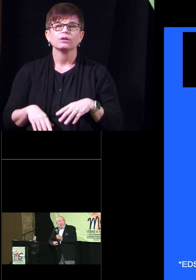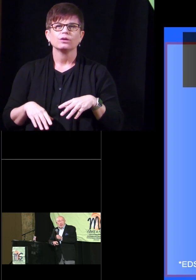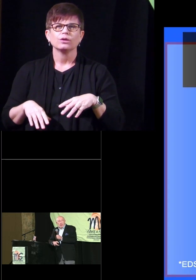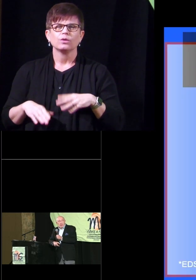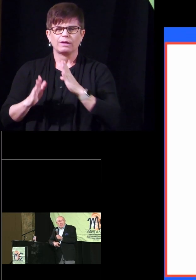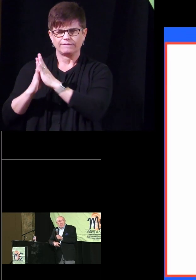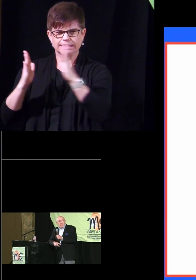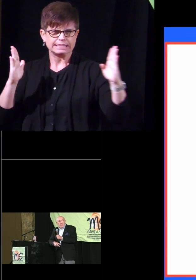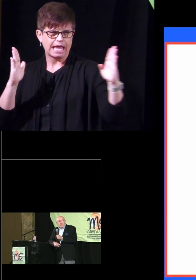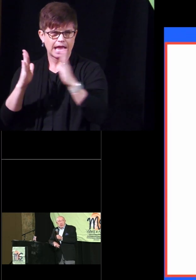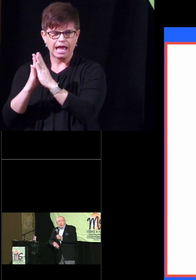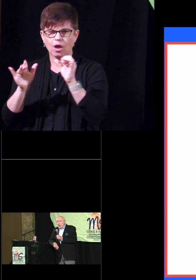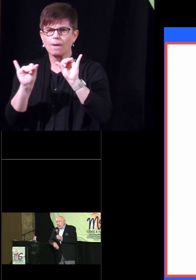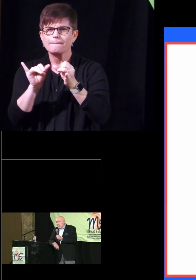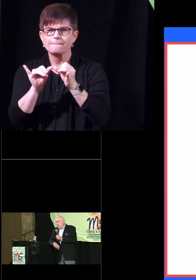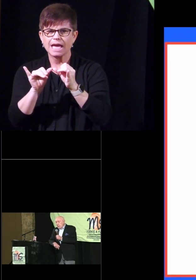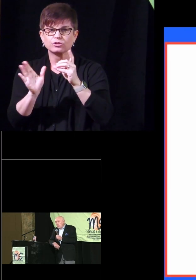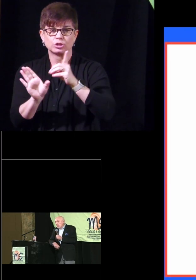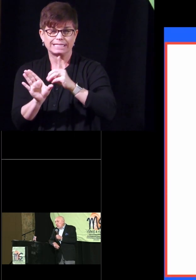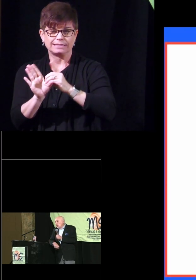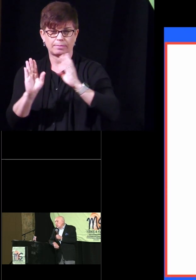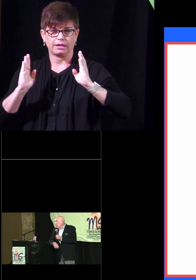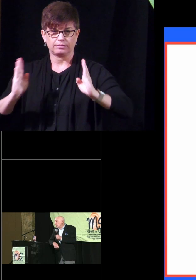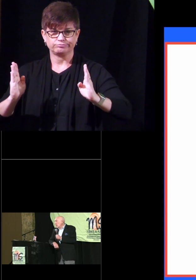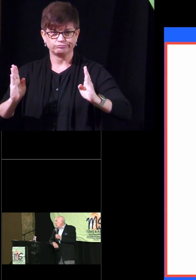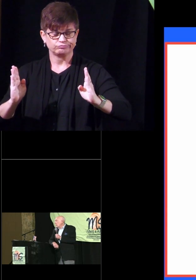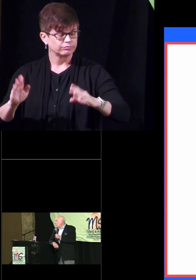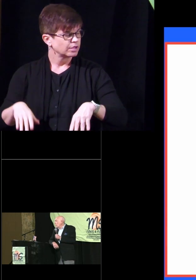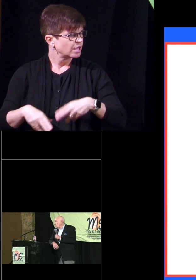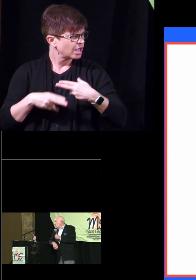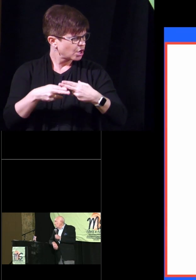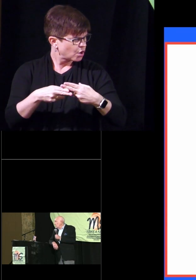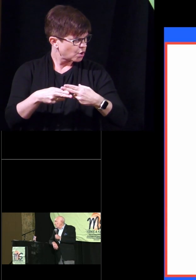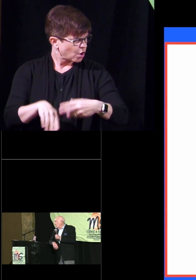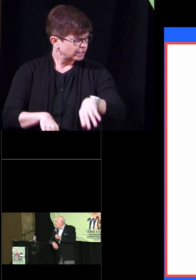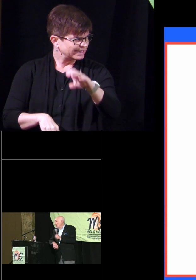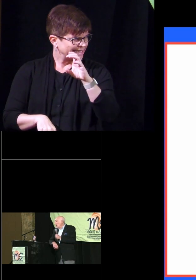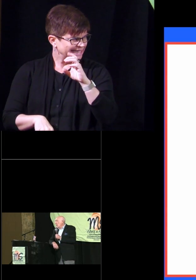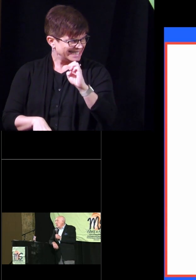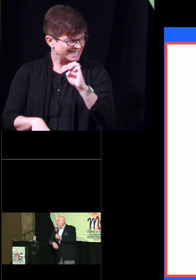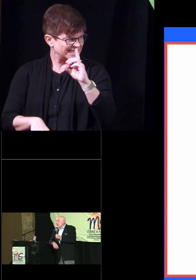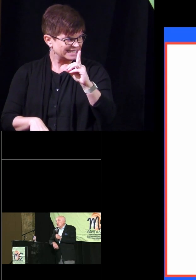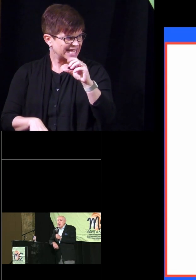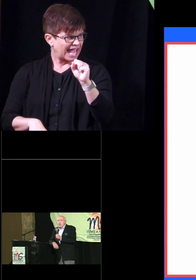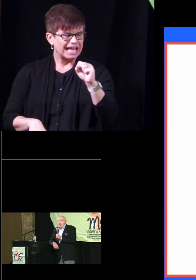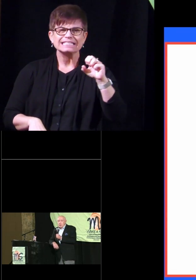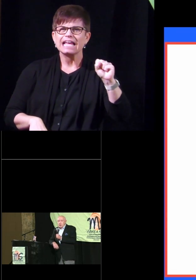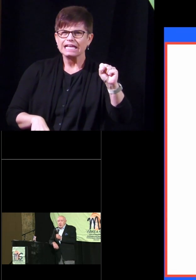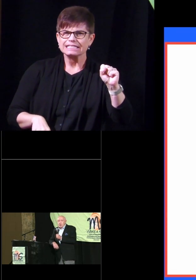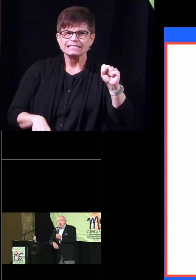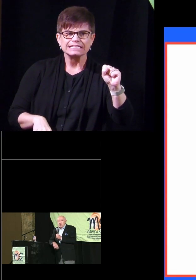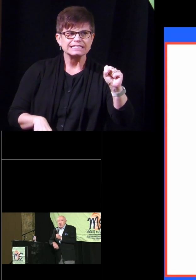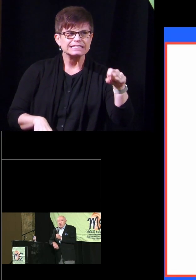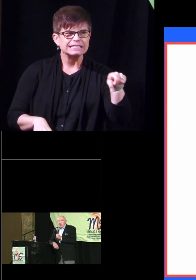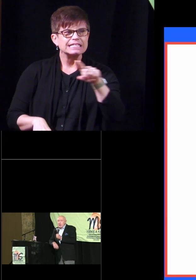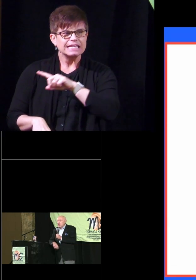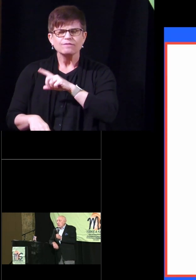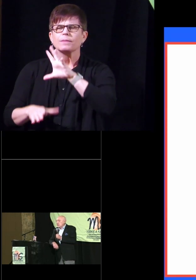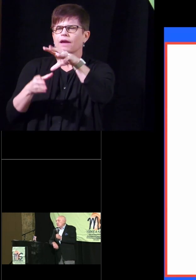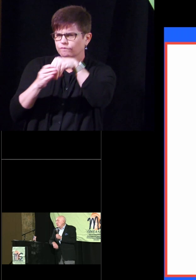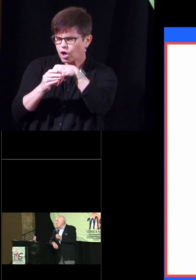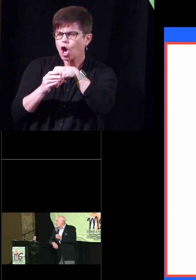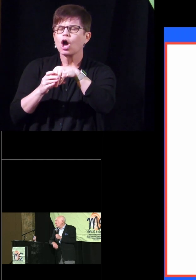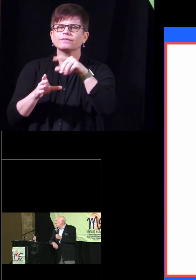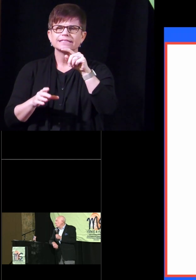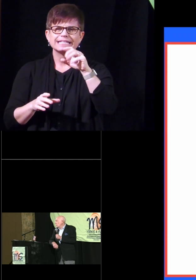disability. That's up here. It's called the EDSS. Anybody who's been in clinical trials, we know that the